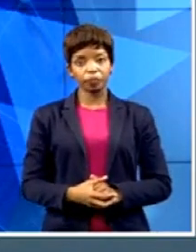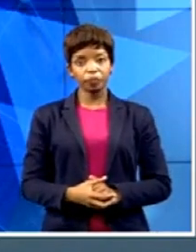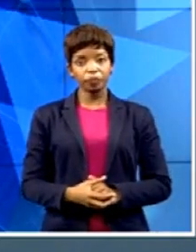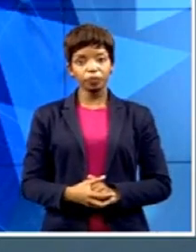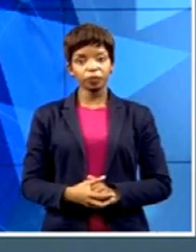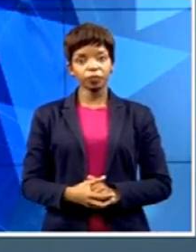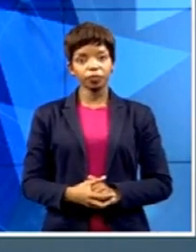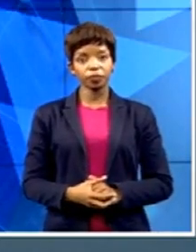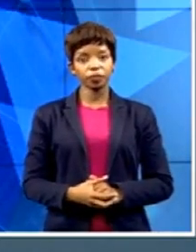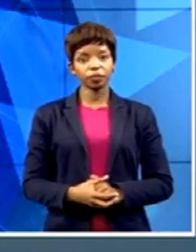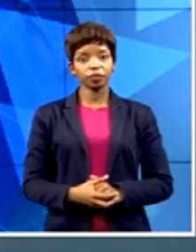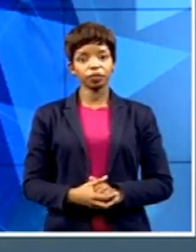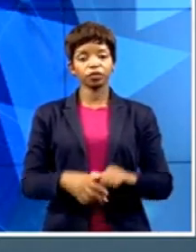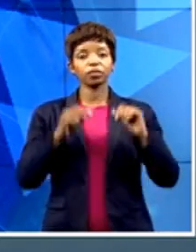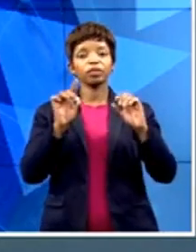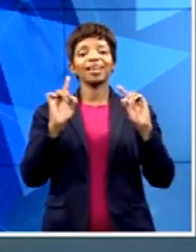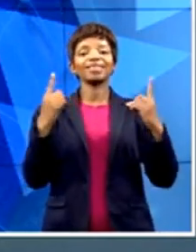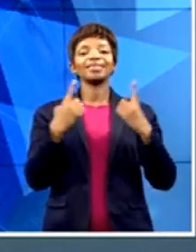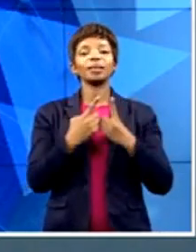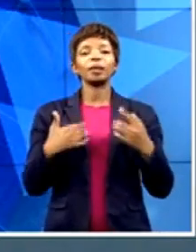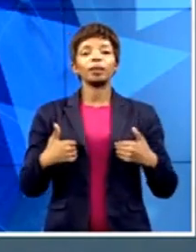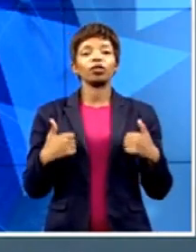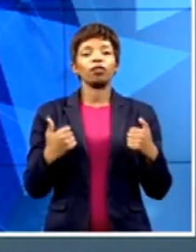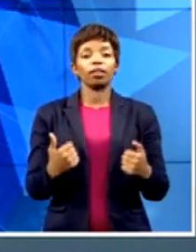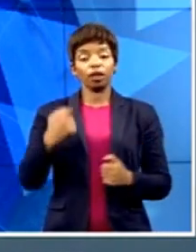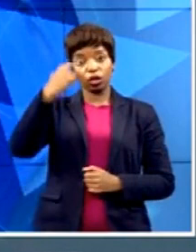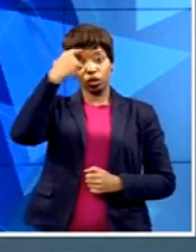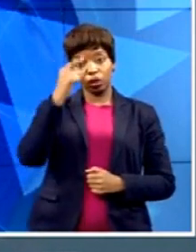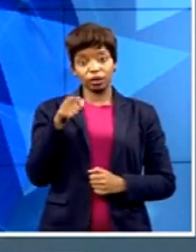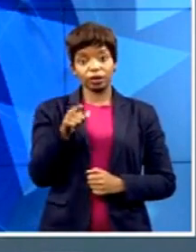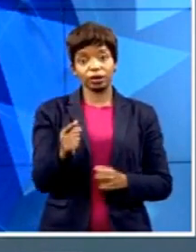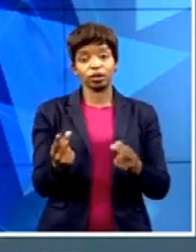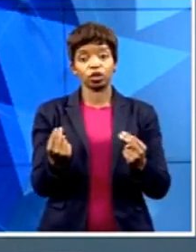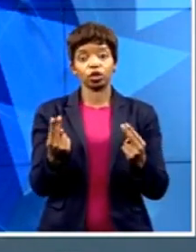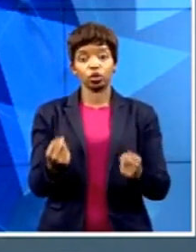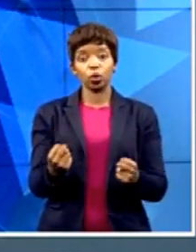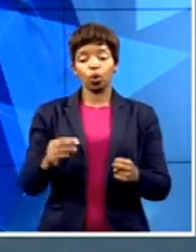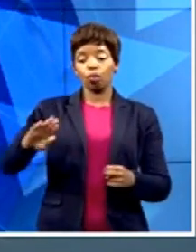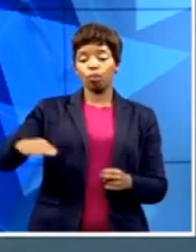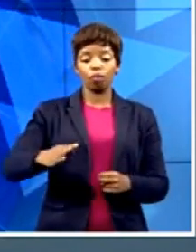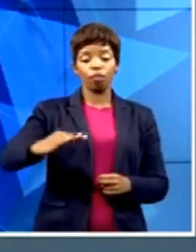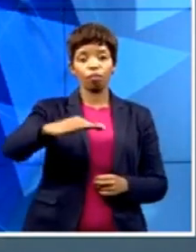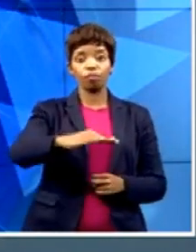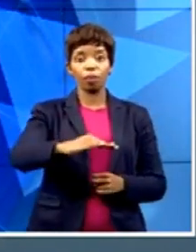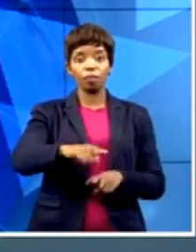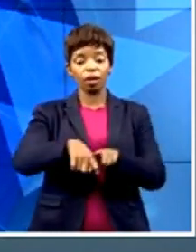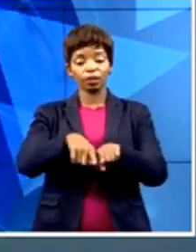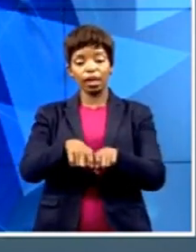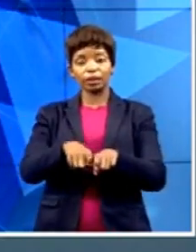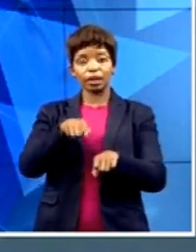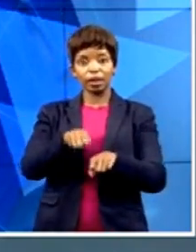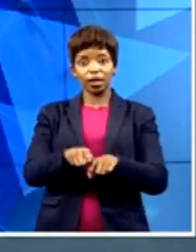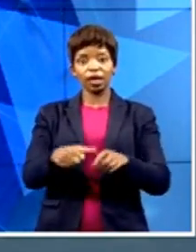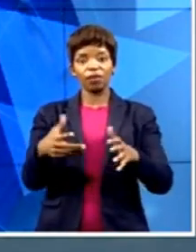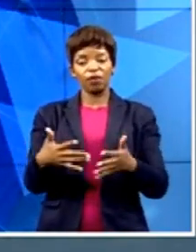Health has launched this new mobile sampling and testing units, which will form part of this massive coronavirus testing drive across South